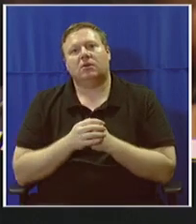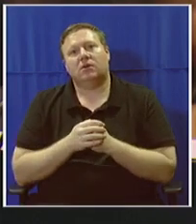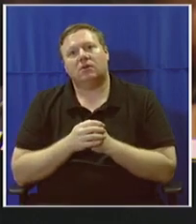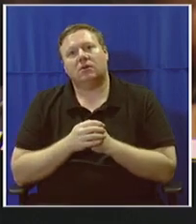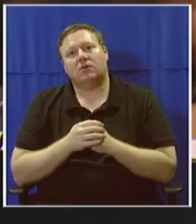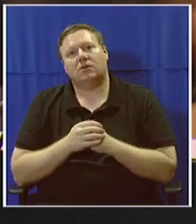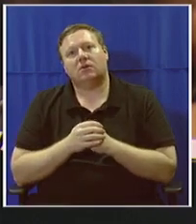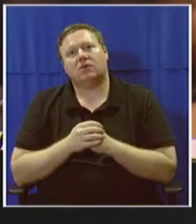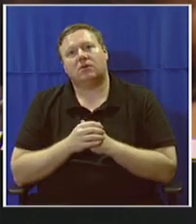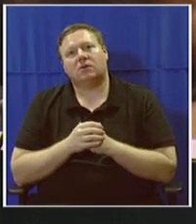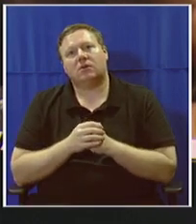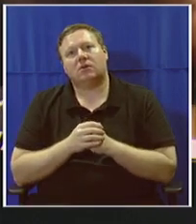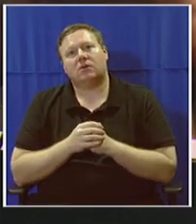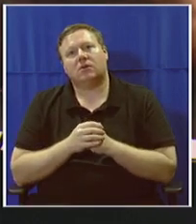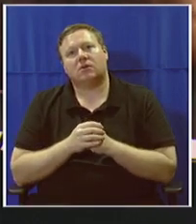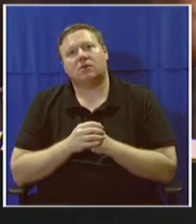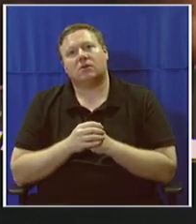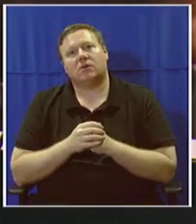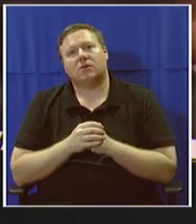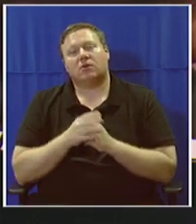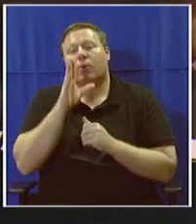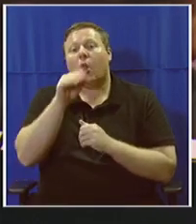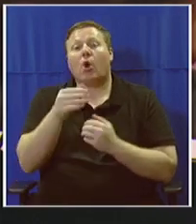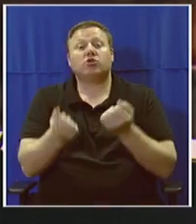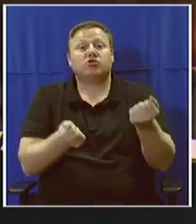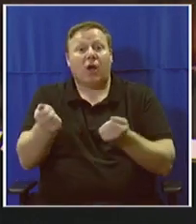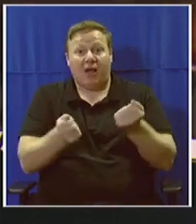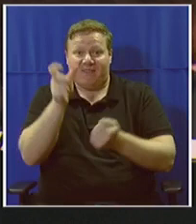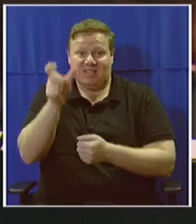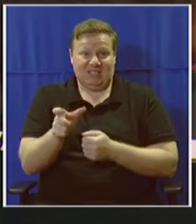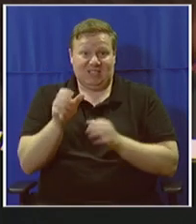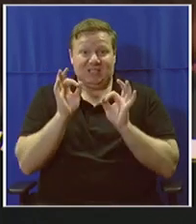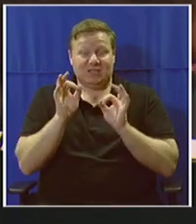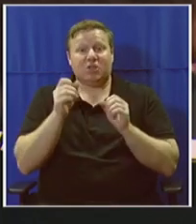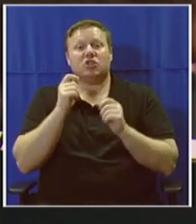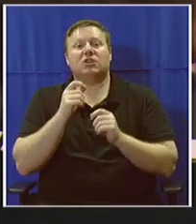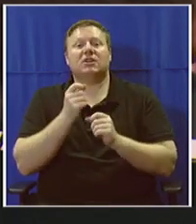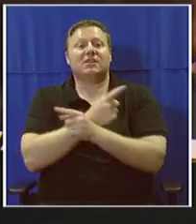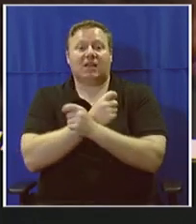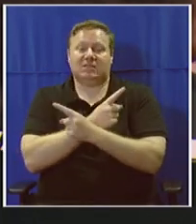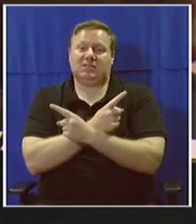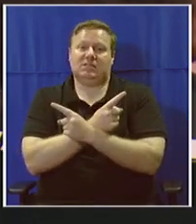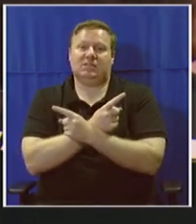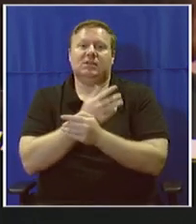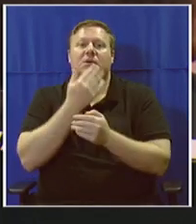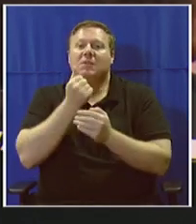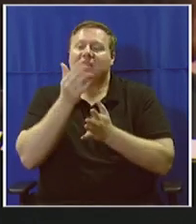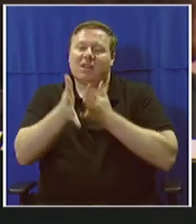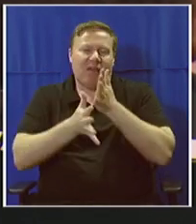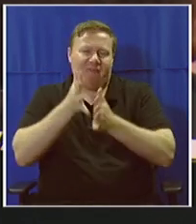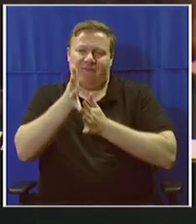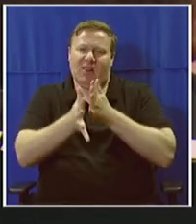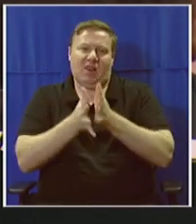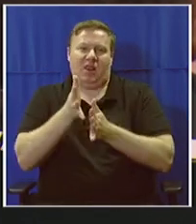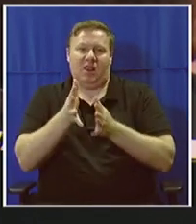And we also call upon drivers, especially those operating taxis, to be cautious at all times